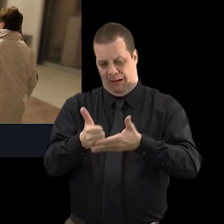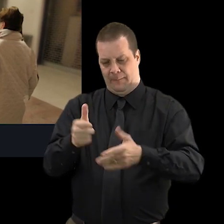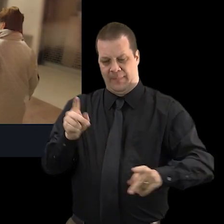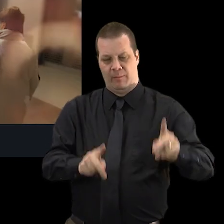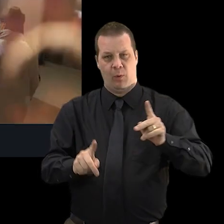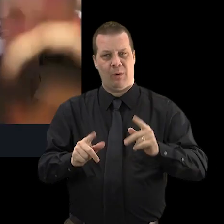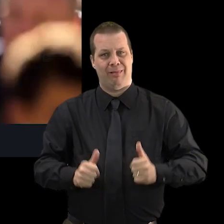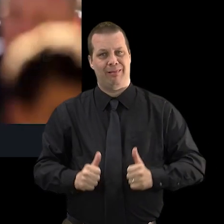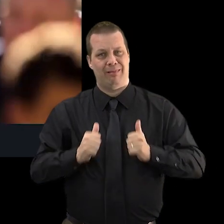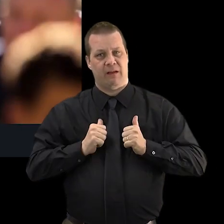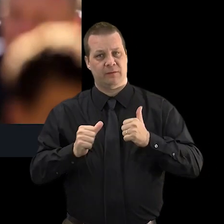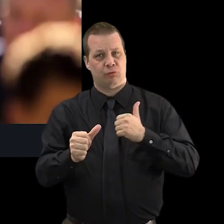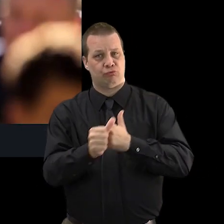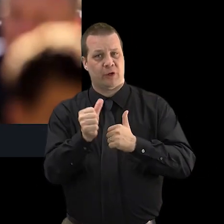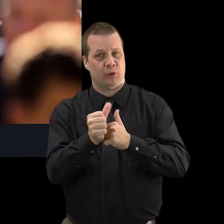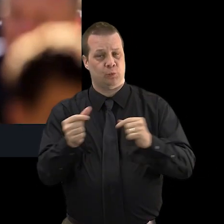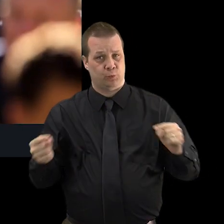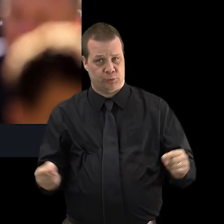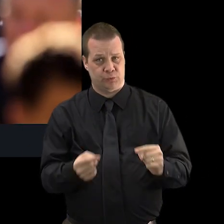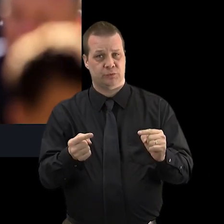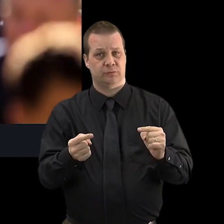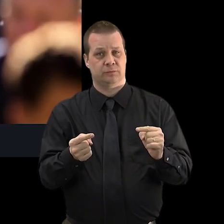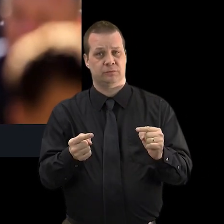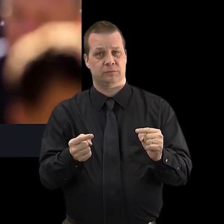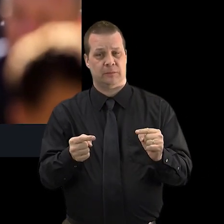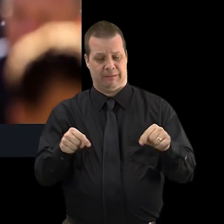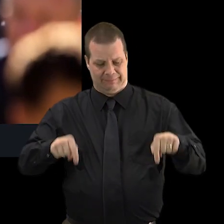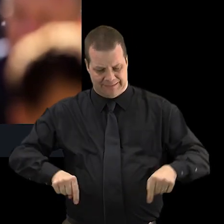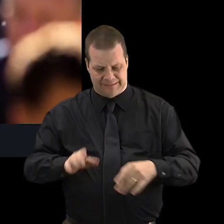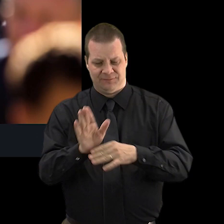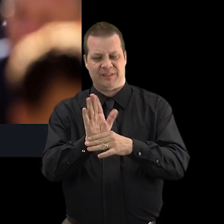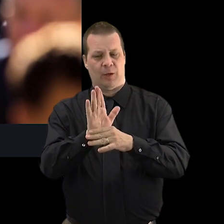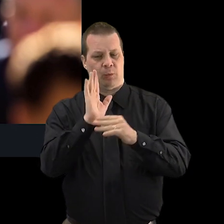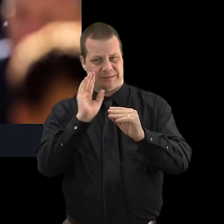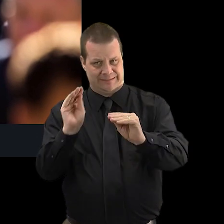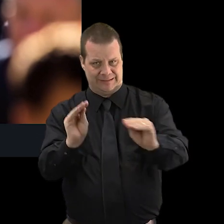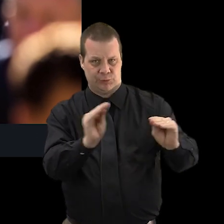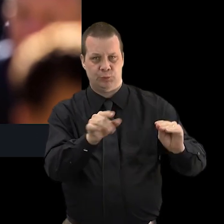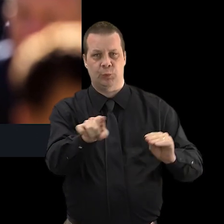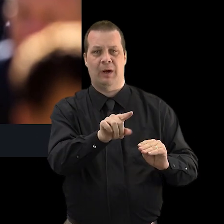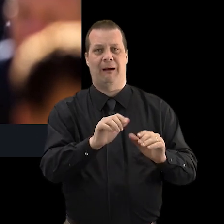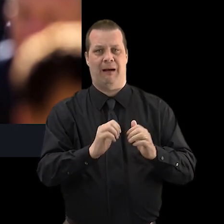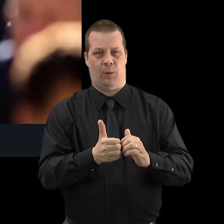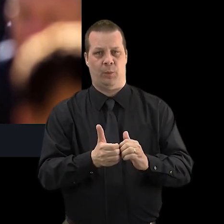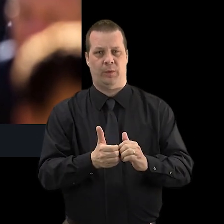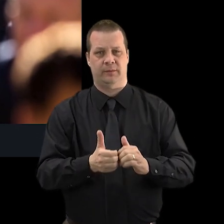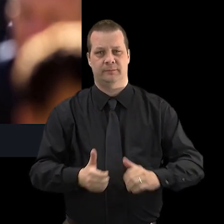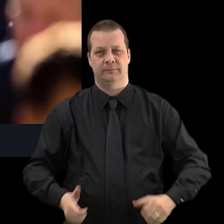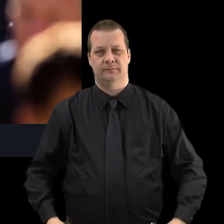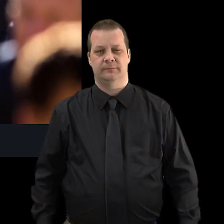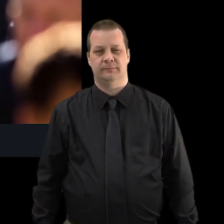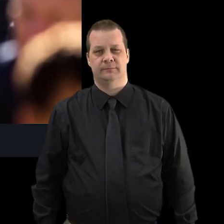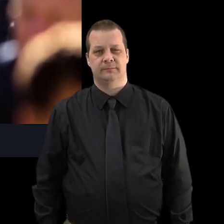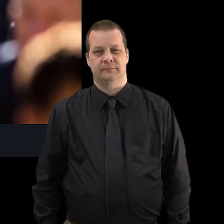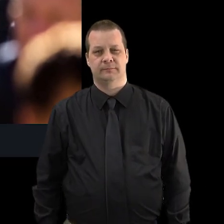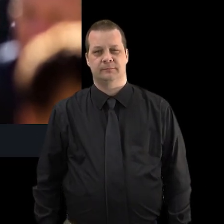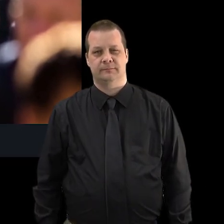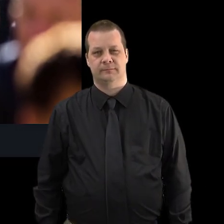take action against life-threatening wounds. In this brief video, we'll show you how to get